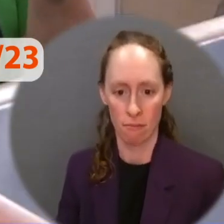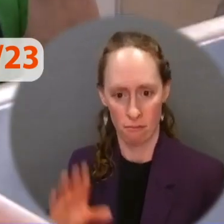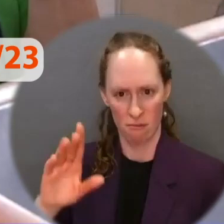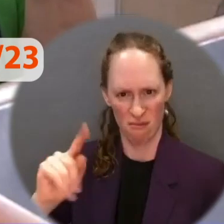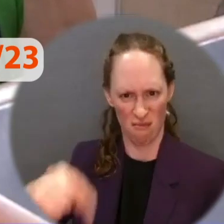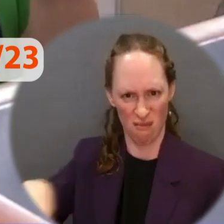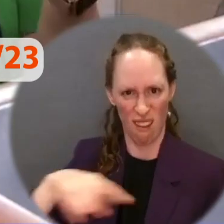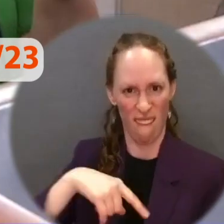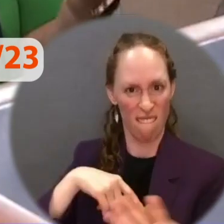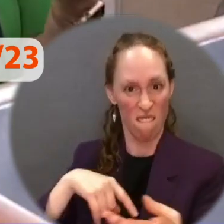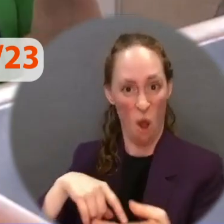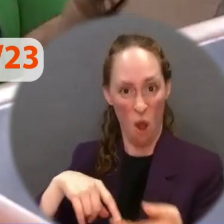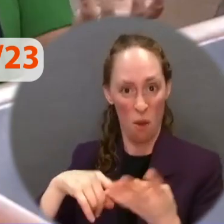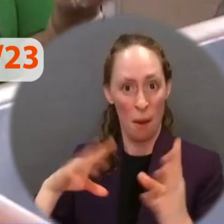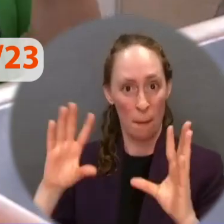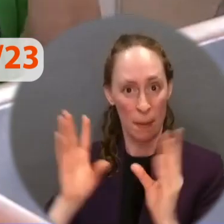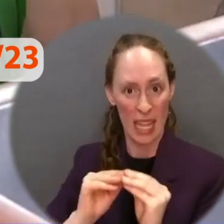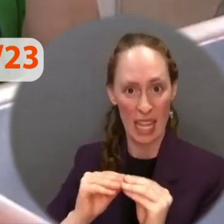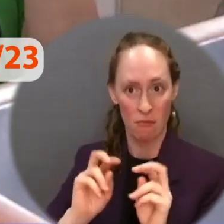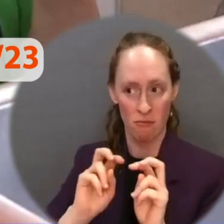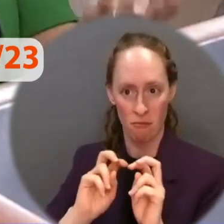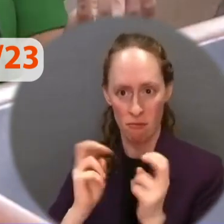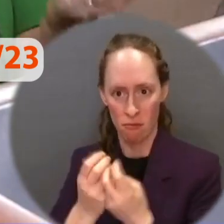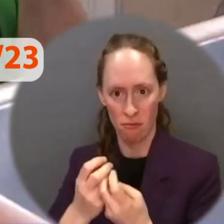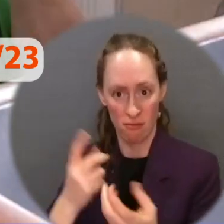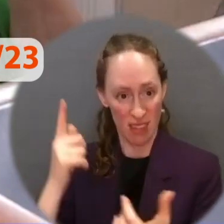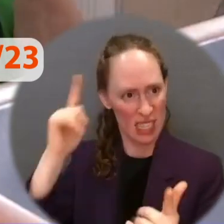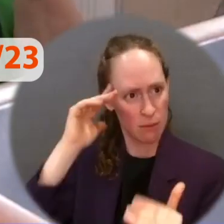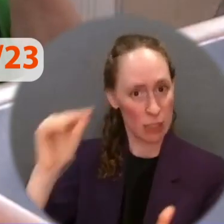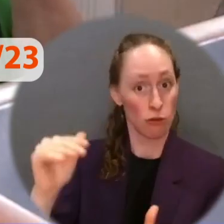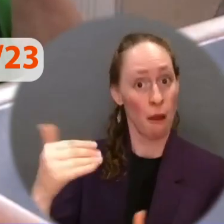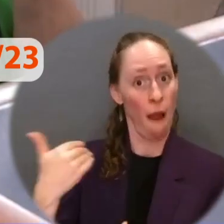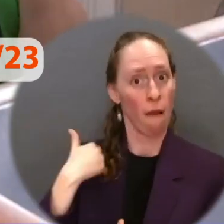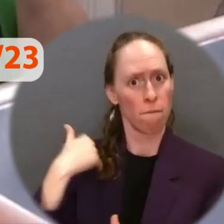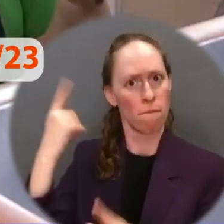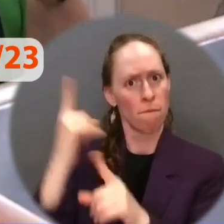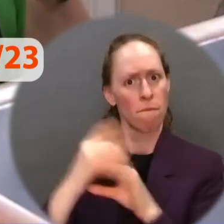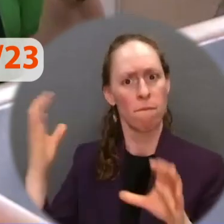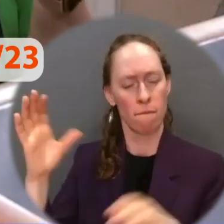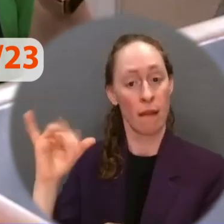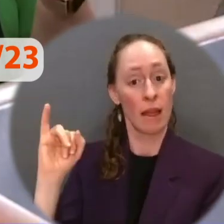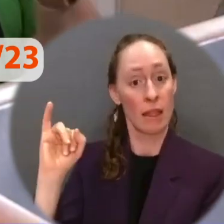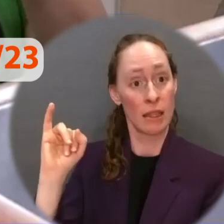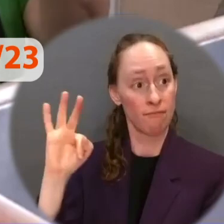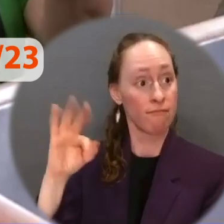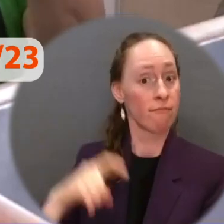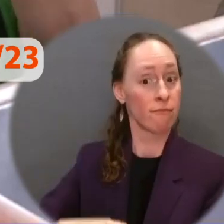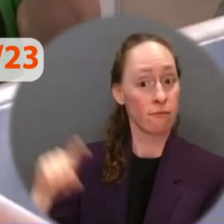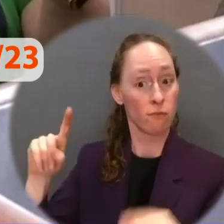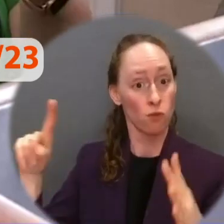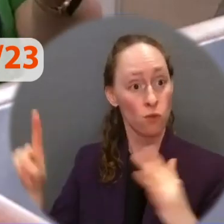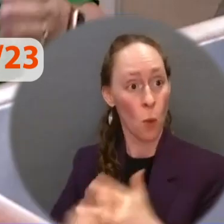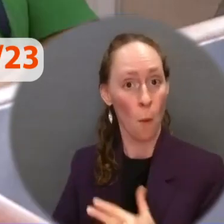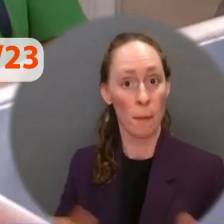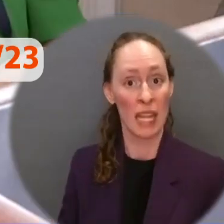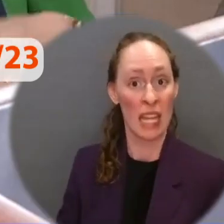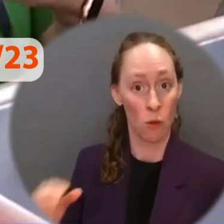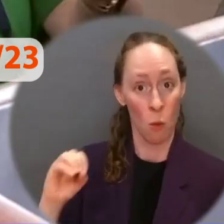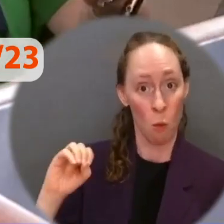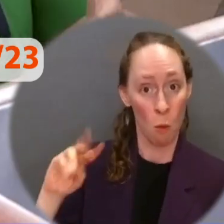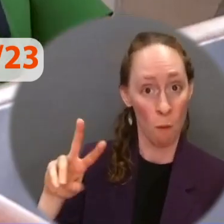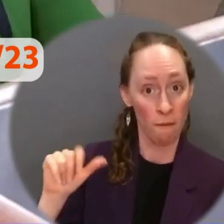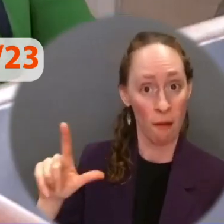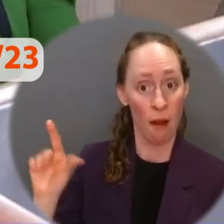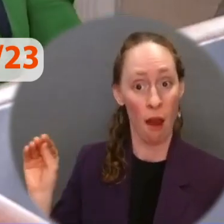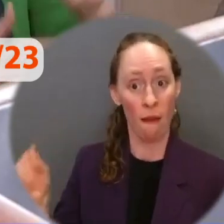expectation that that simple act of coming together and being in the Oval Office will somehow move the ball? Because what you're talking about is the